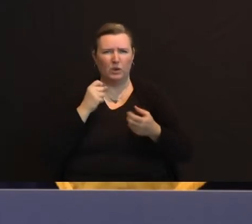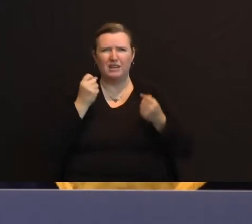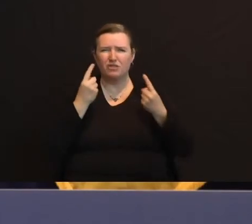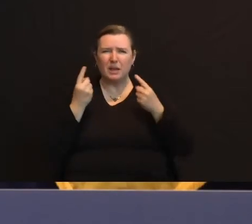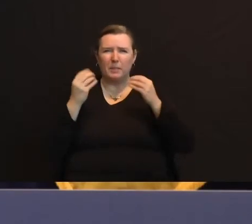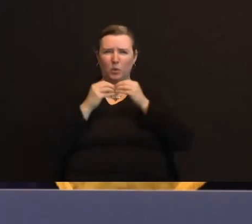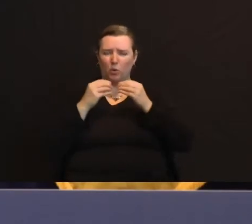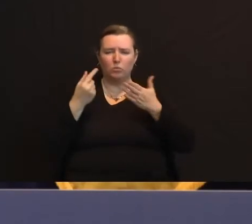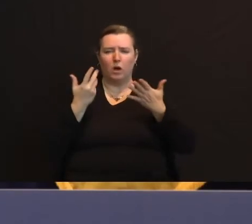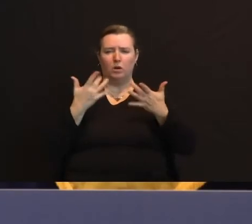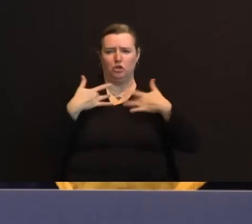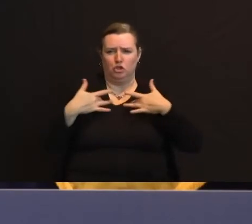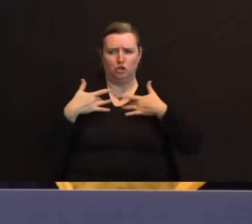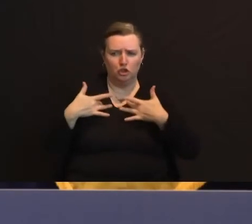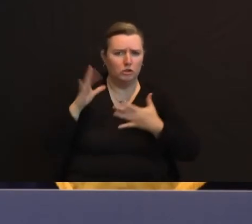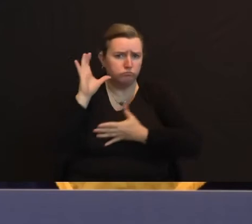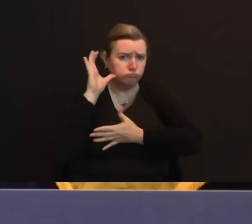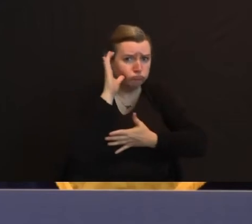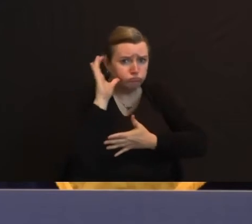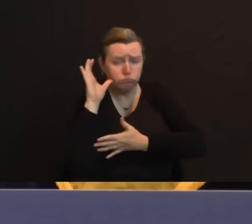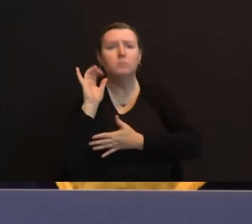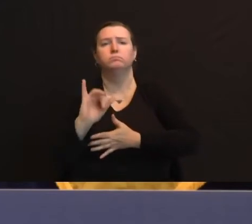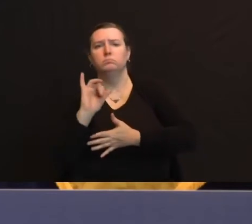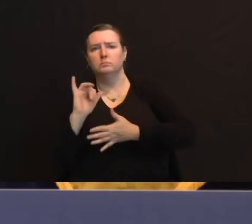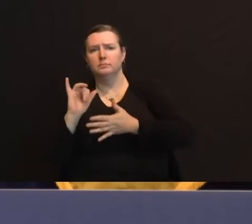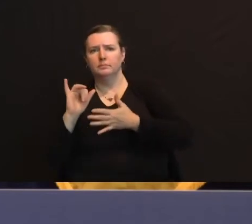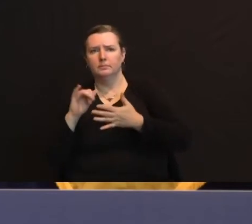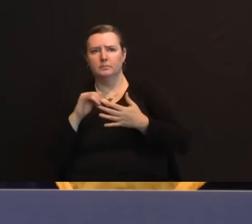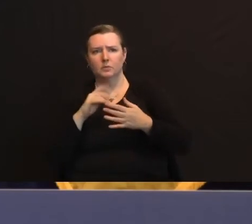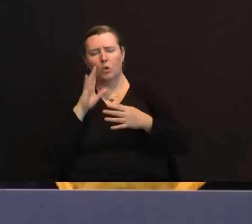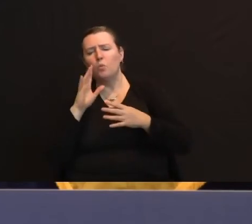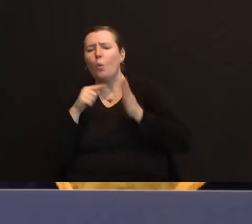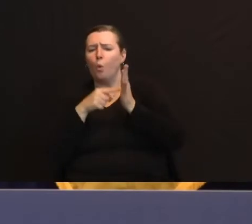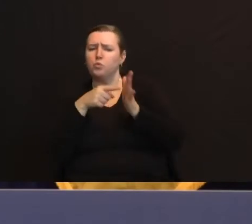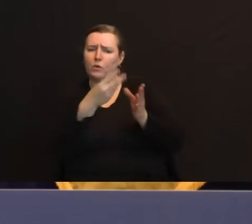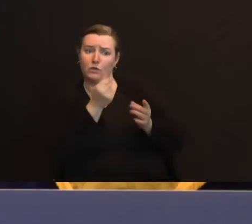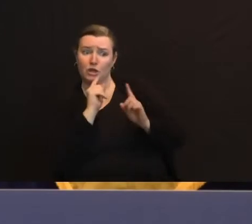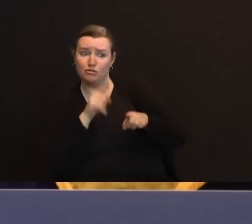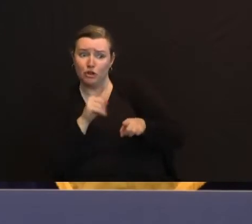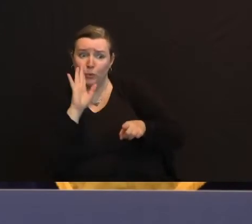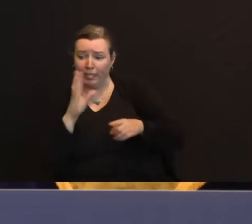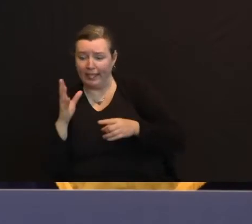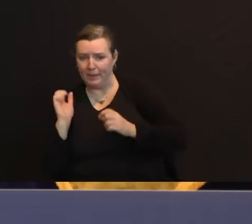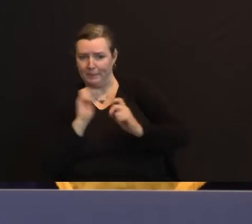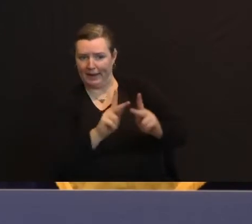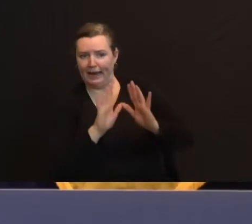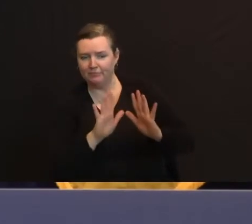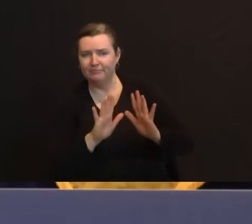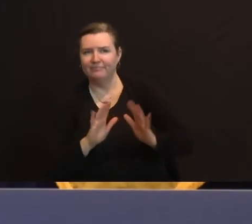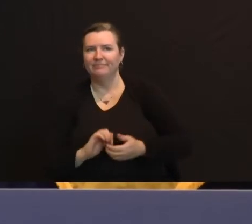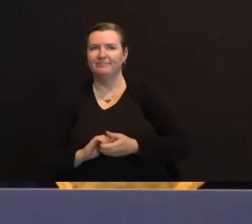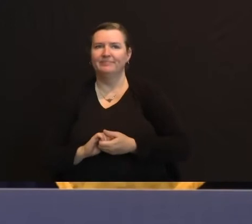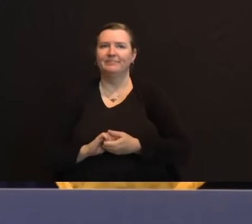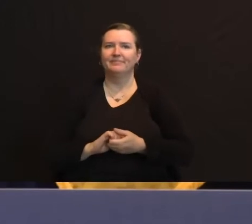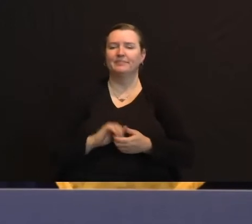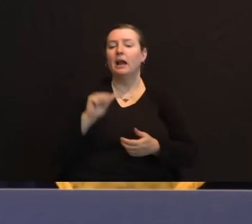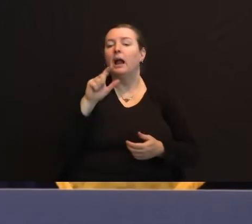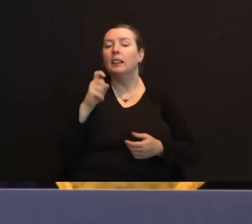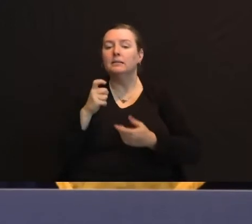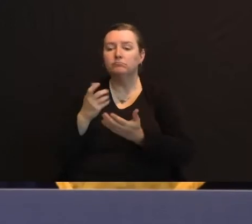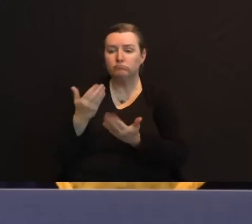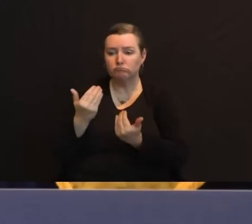is. So we owe a couple of answers here. Let's go back up to Alex and then down to Nikita, if that's okay.